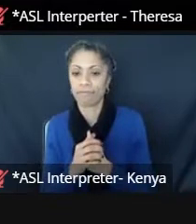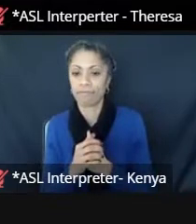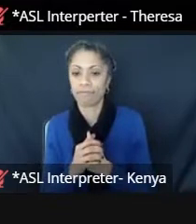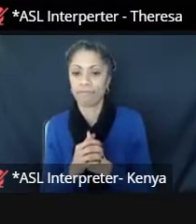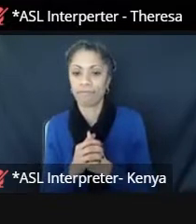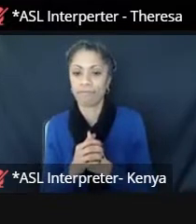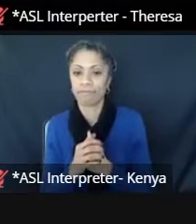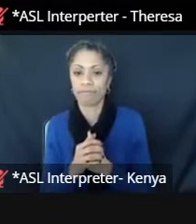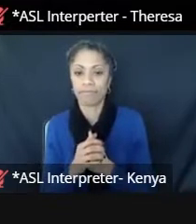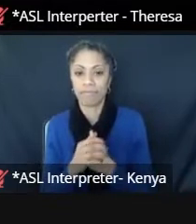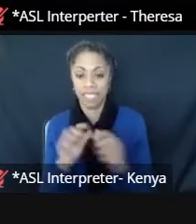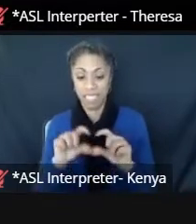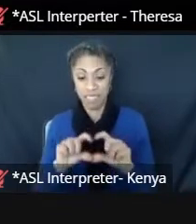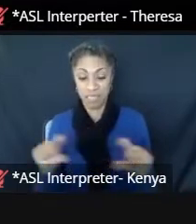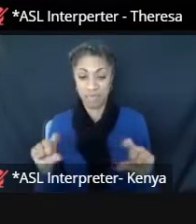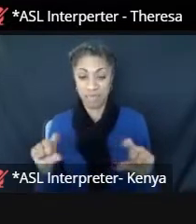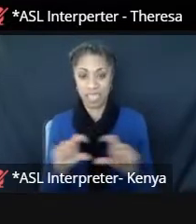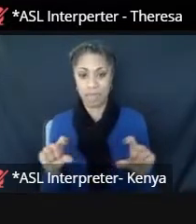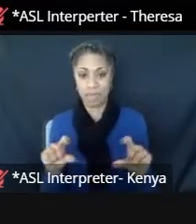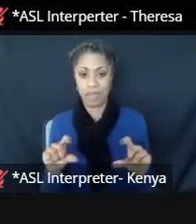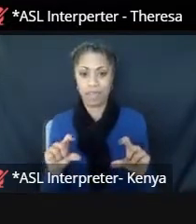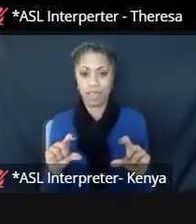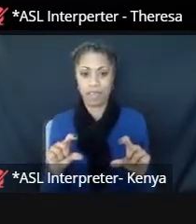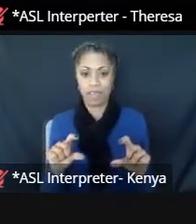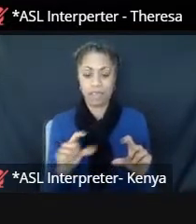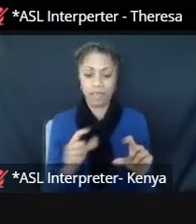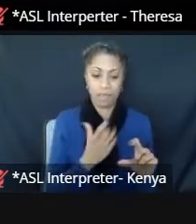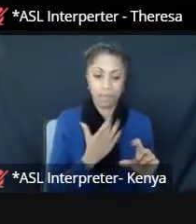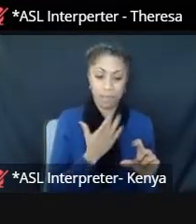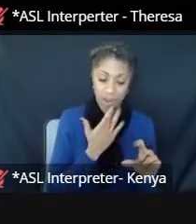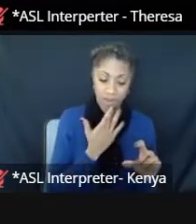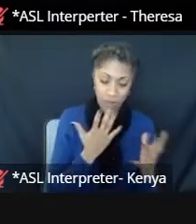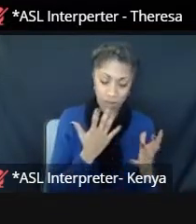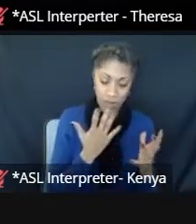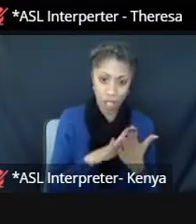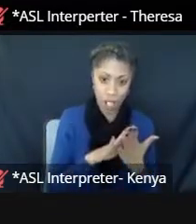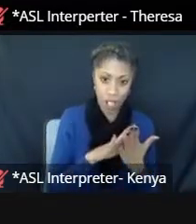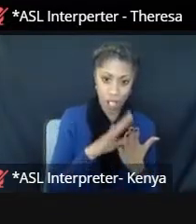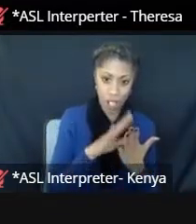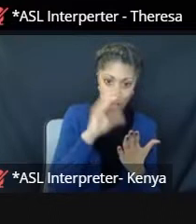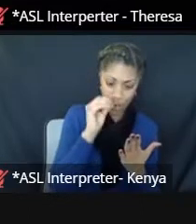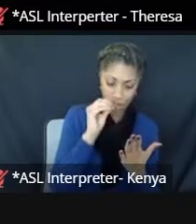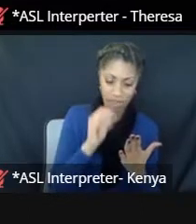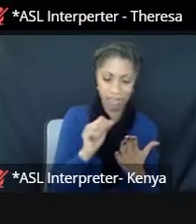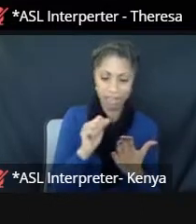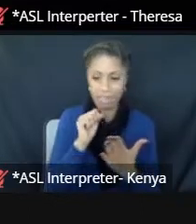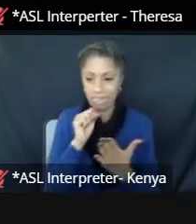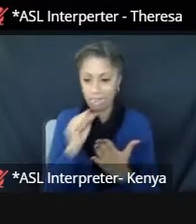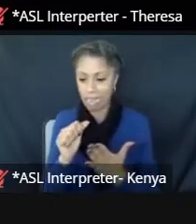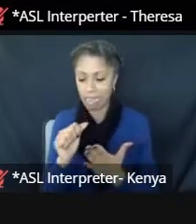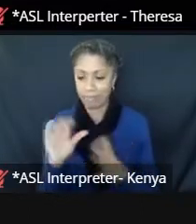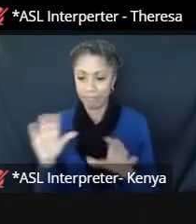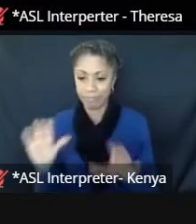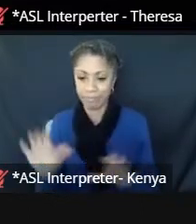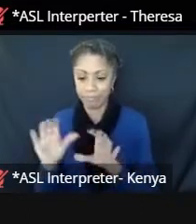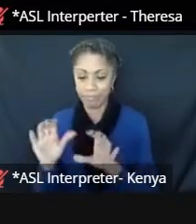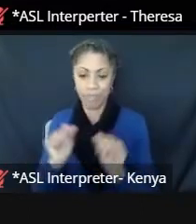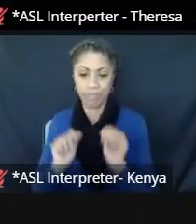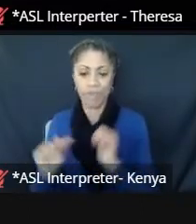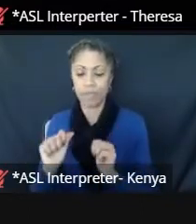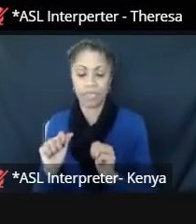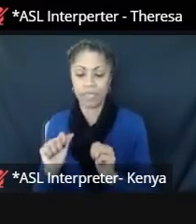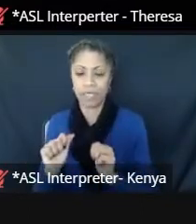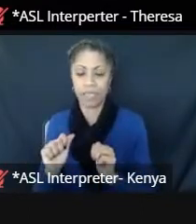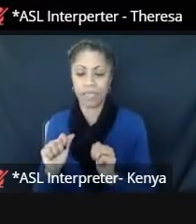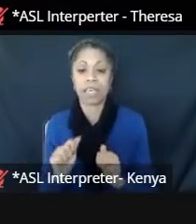bold here, preferencing learning over performing. We are going to be hearing from these various communities. They're proud of their work,